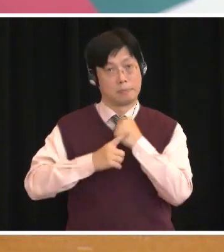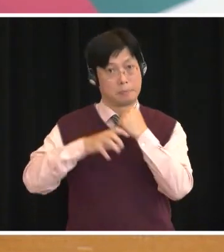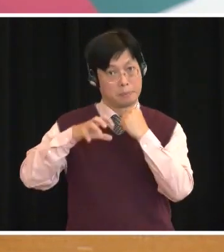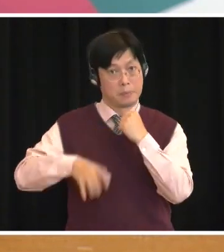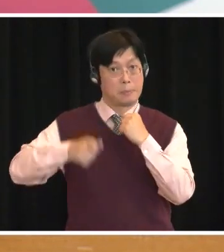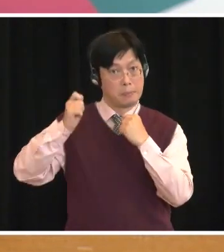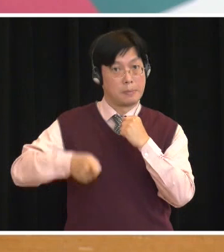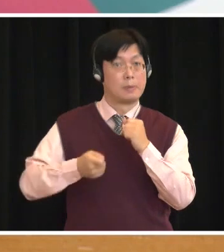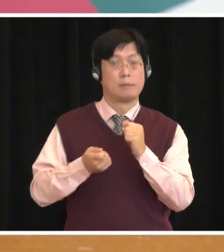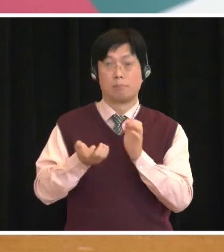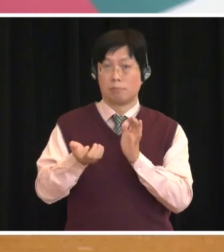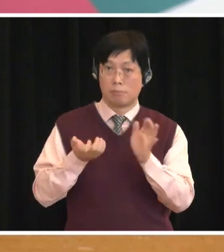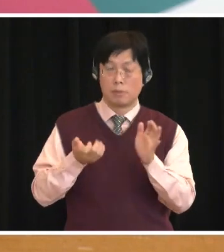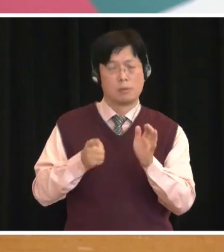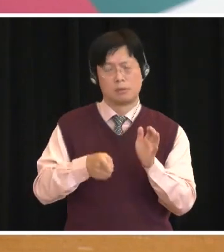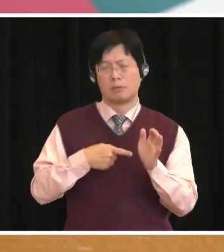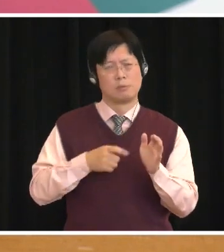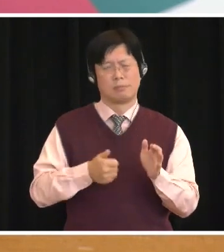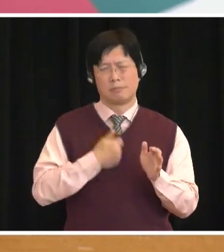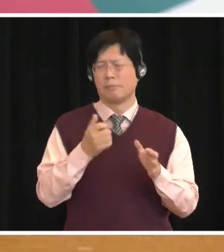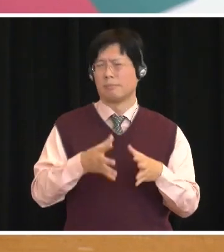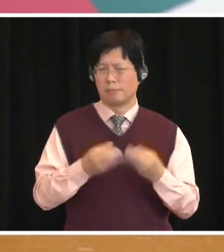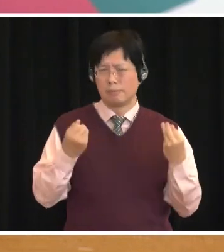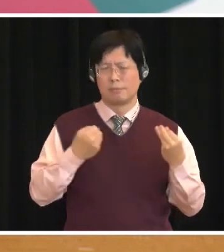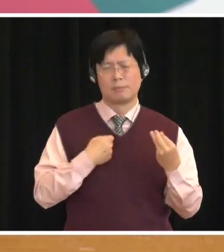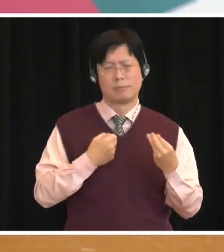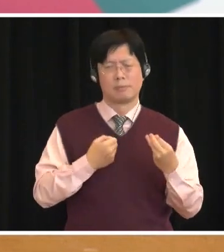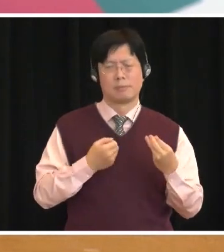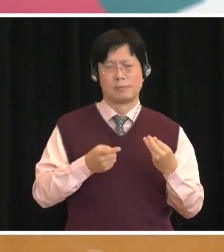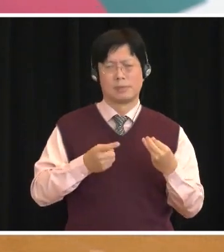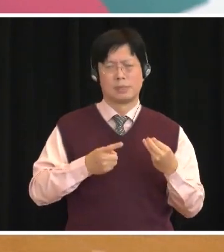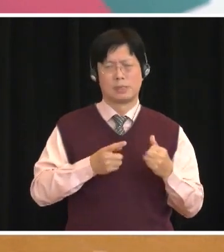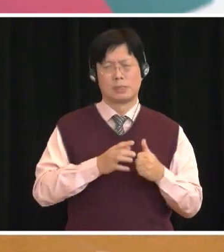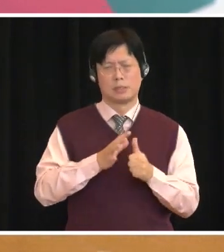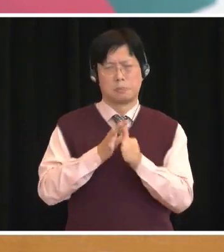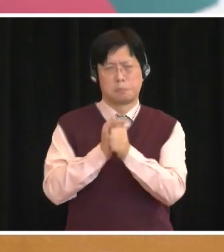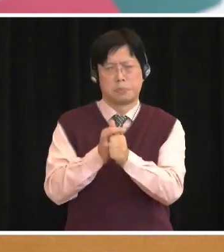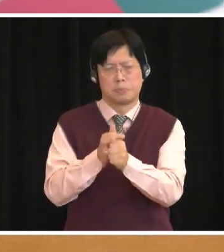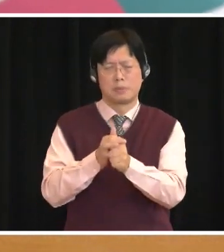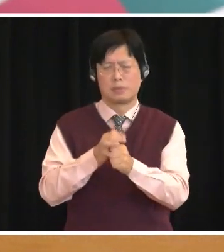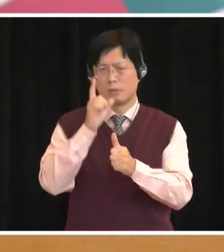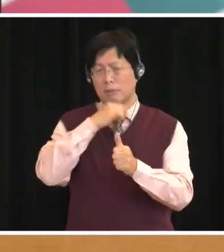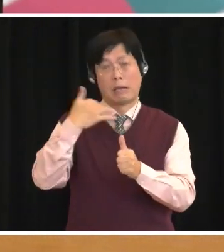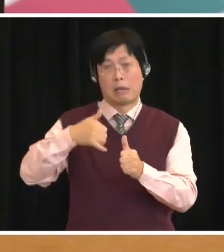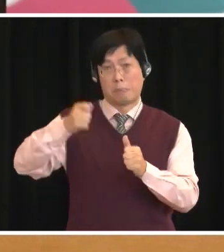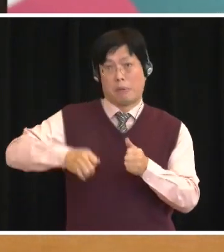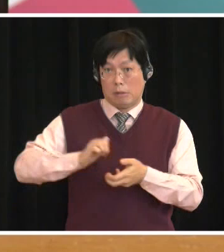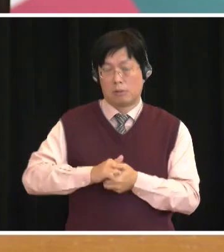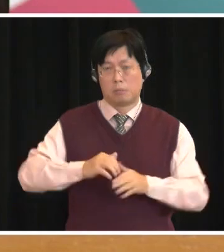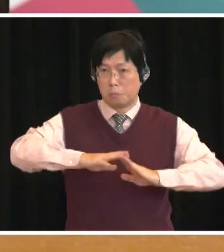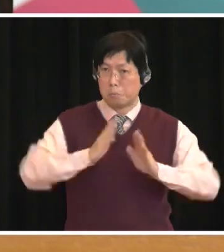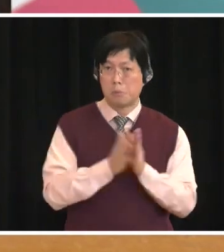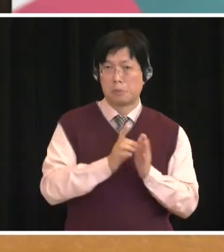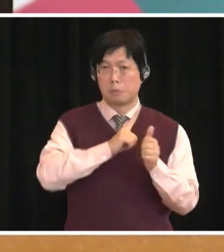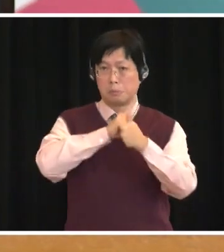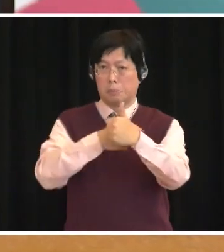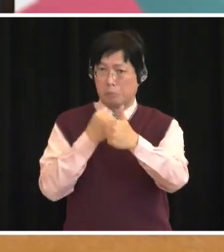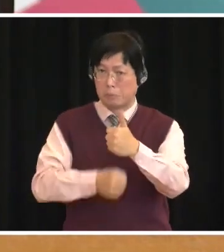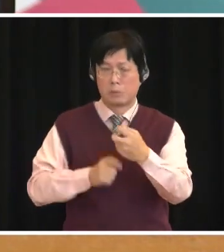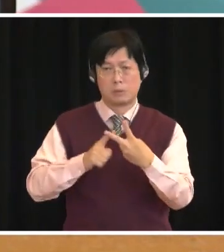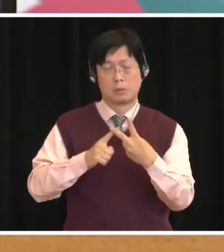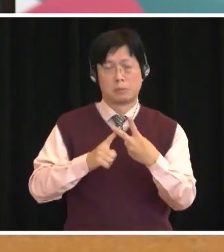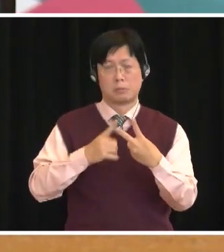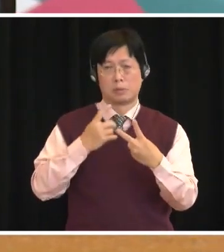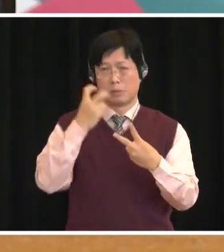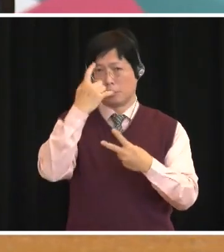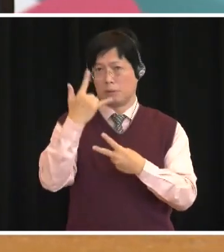be deprived of their liberty as a result of their offence. I'm not asking for statistics off the